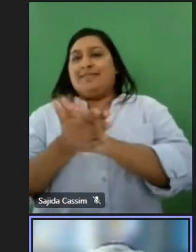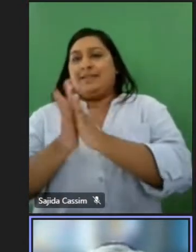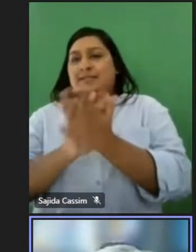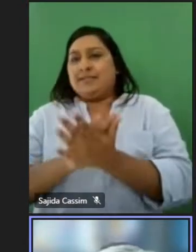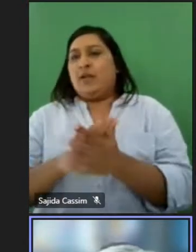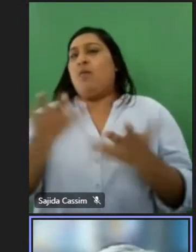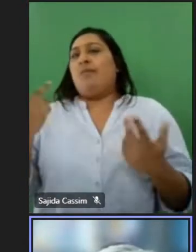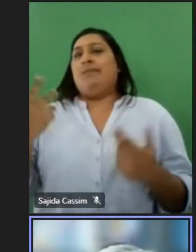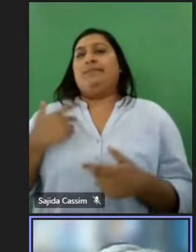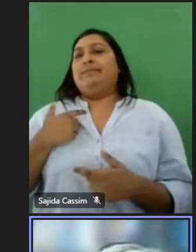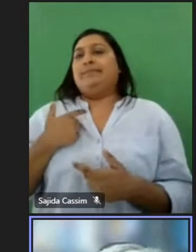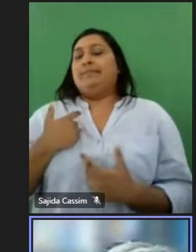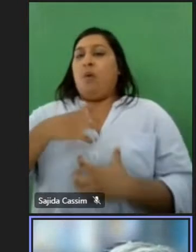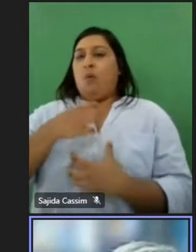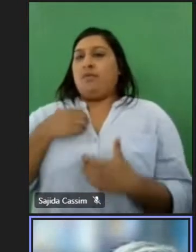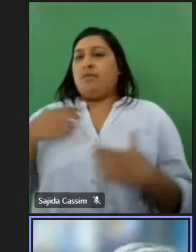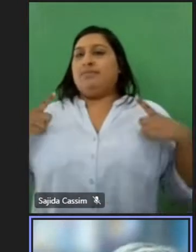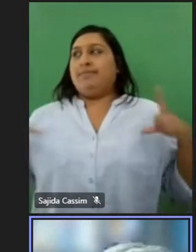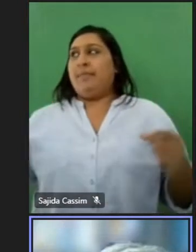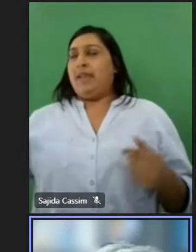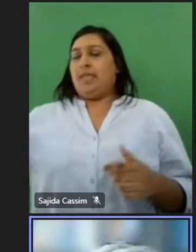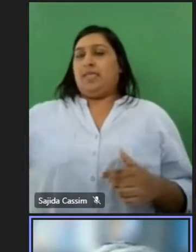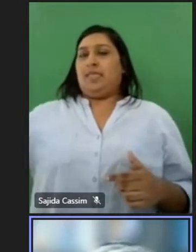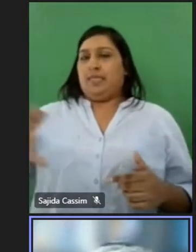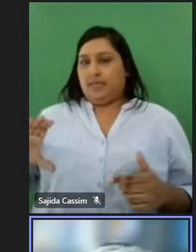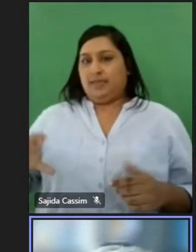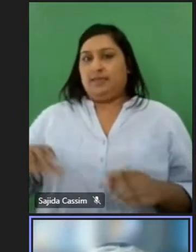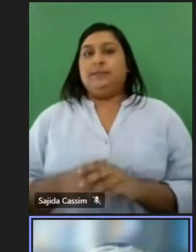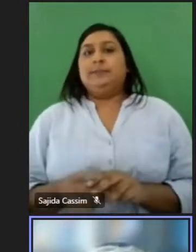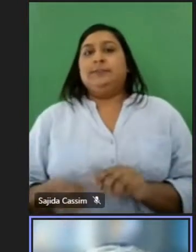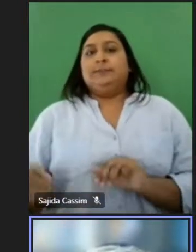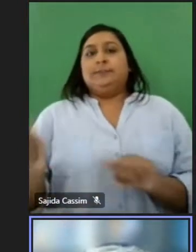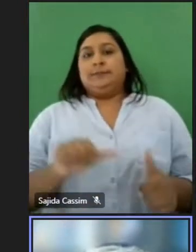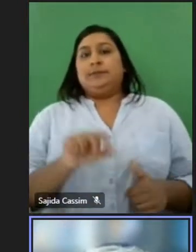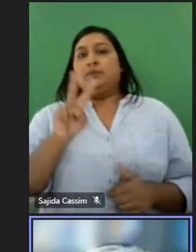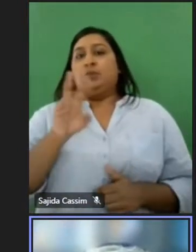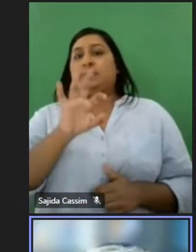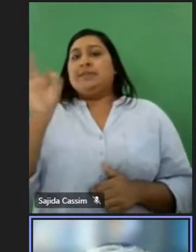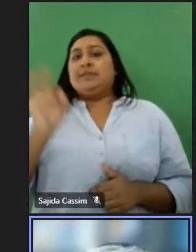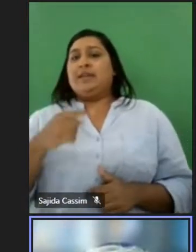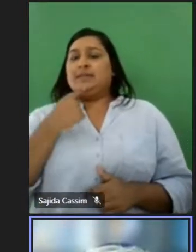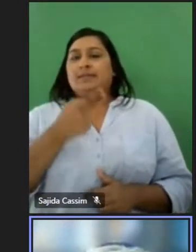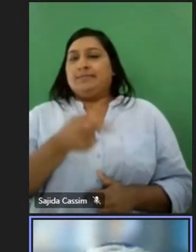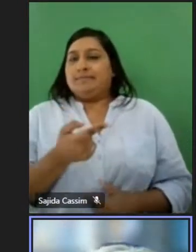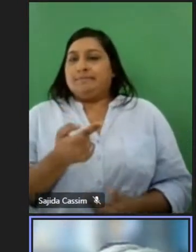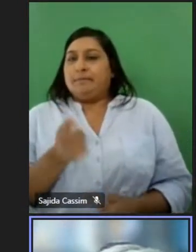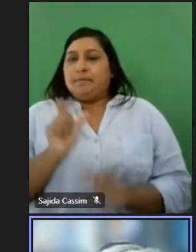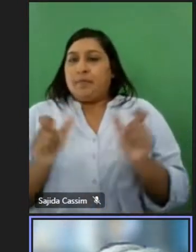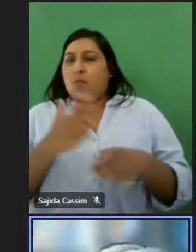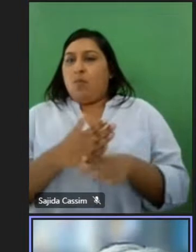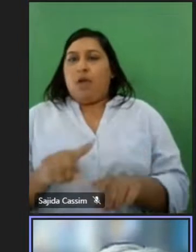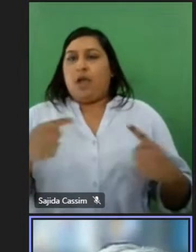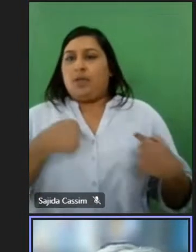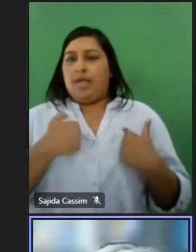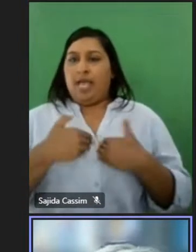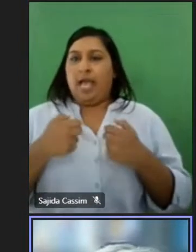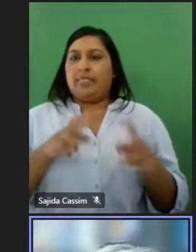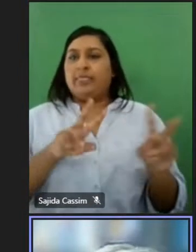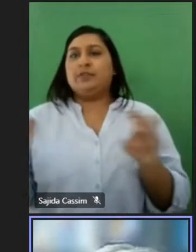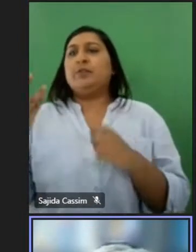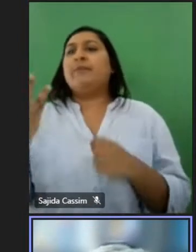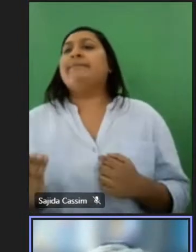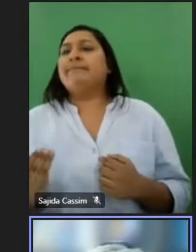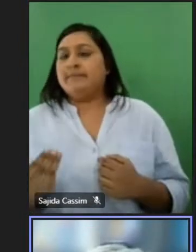they were unable to work because of health conditions. So during the actual rolling out